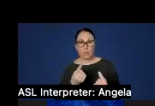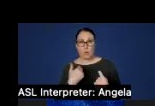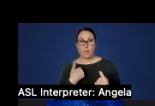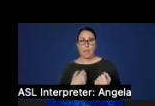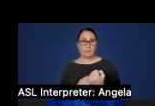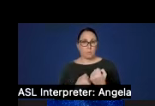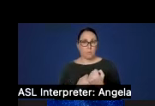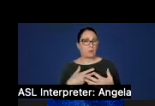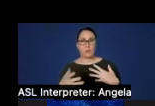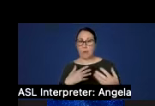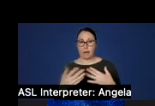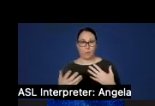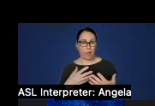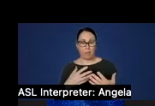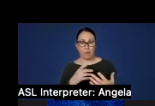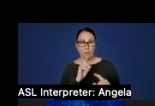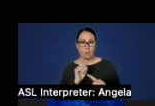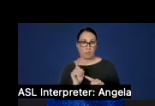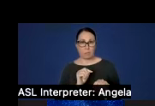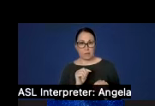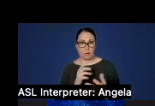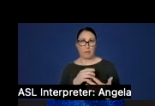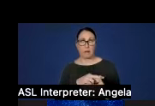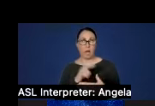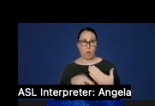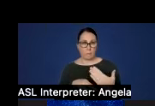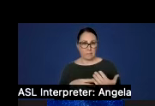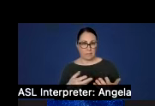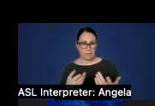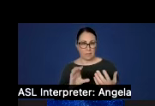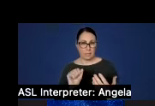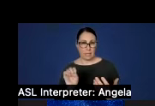of the outcome of a case. Next slide, please.